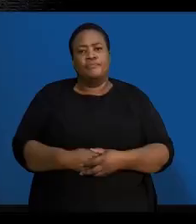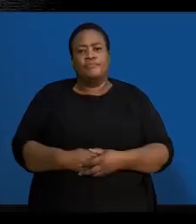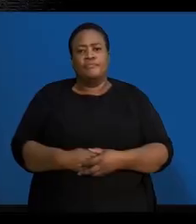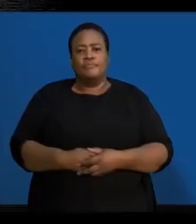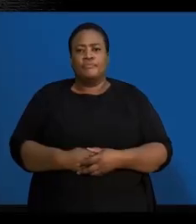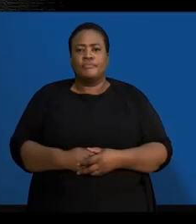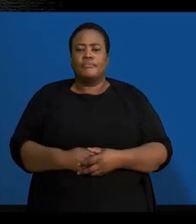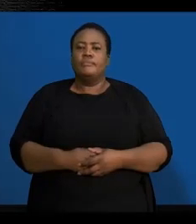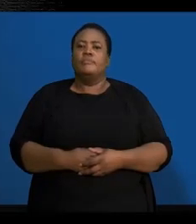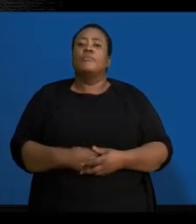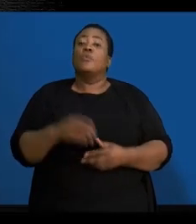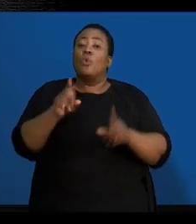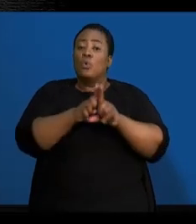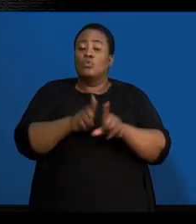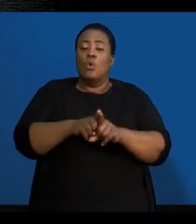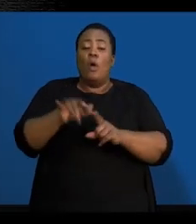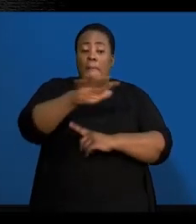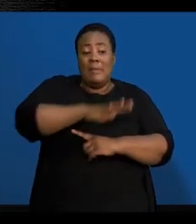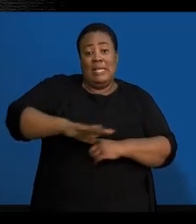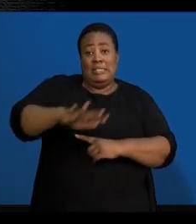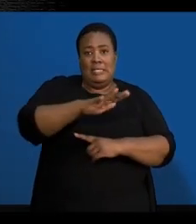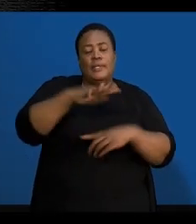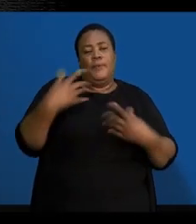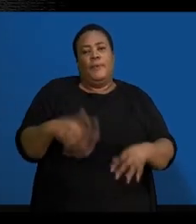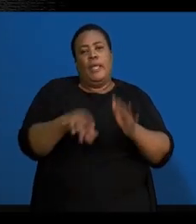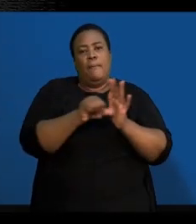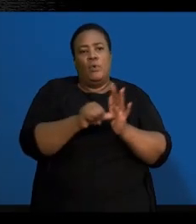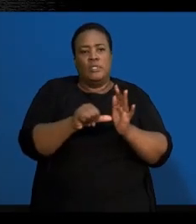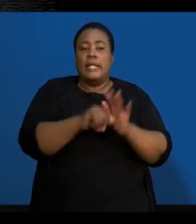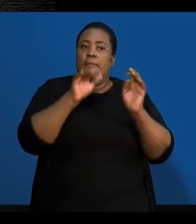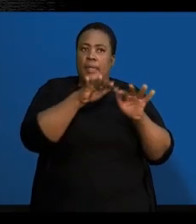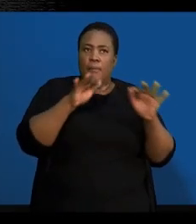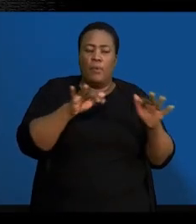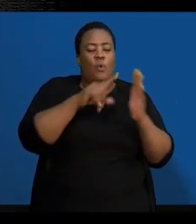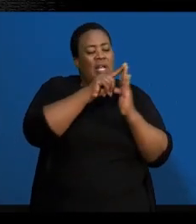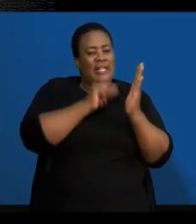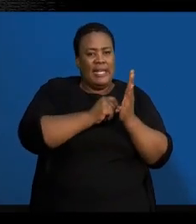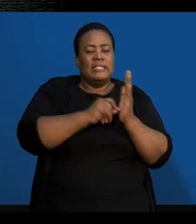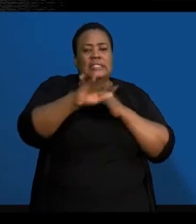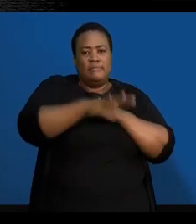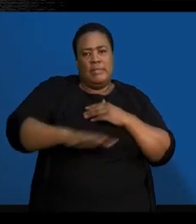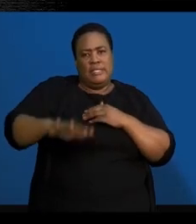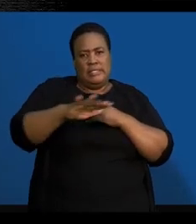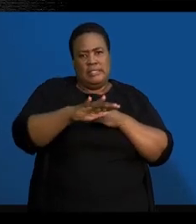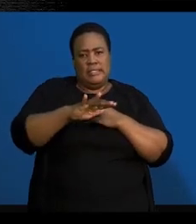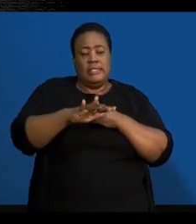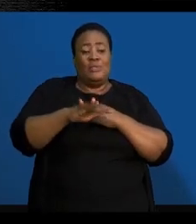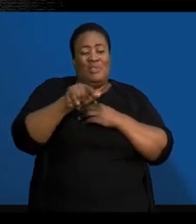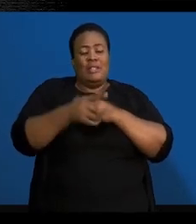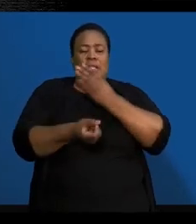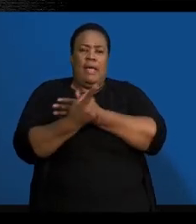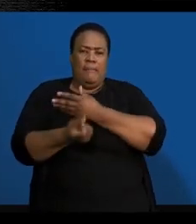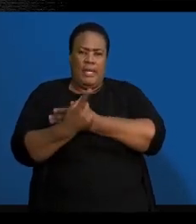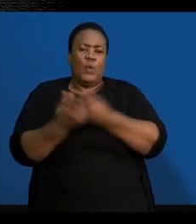things. Places as well are very important. So I said it's people, it's the dates, and places where events took